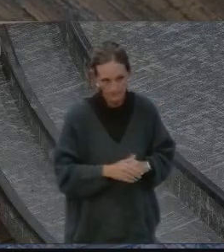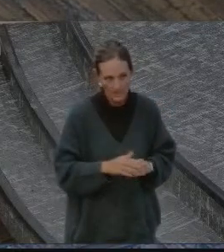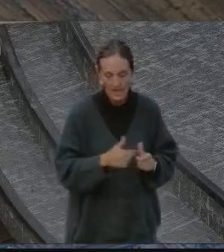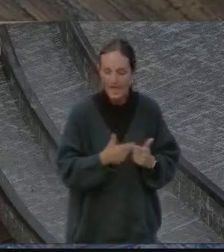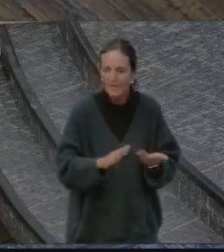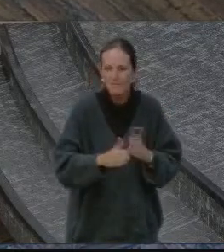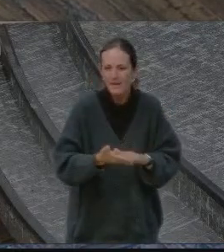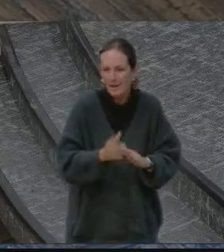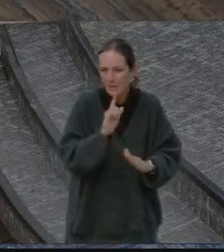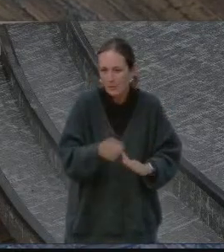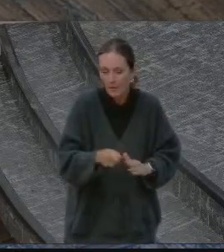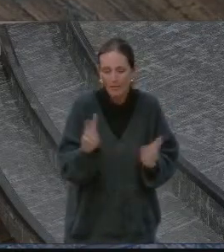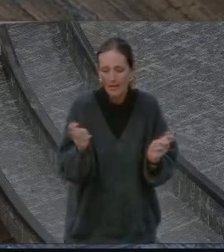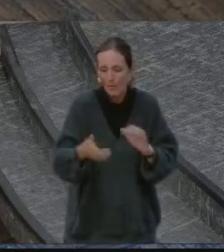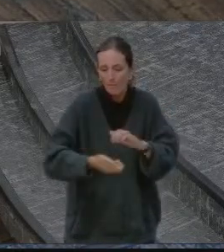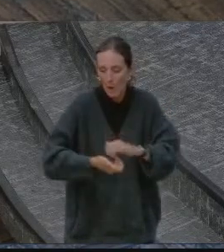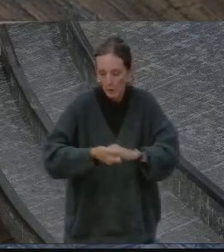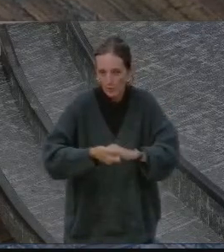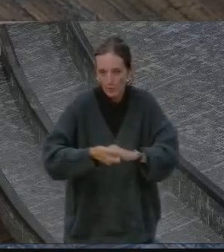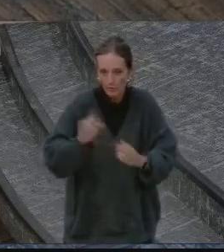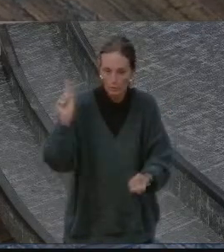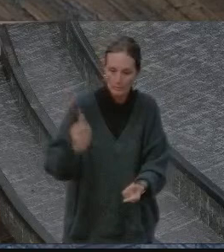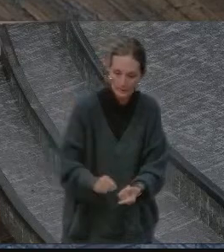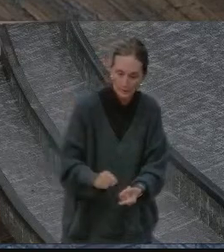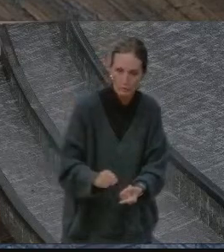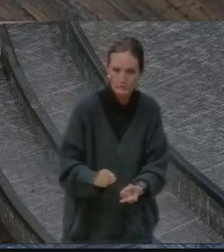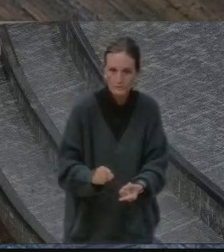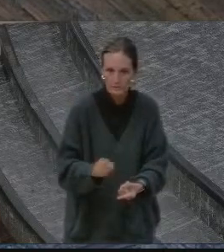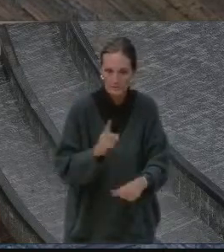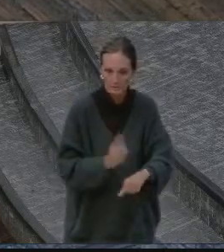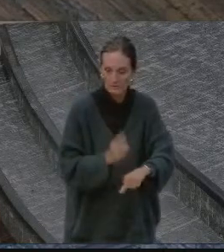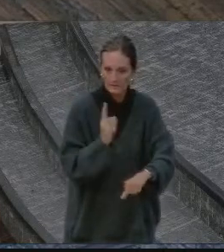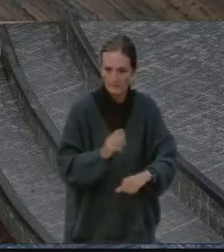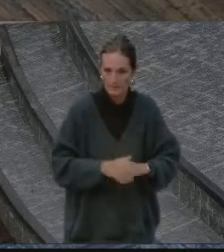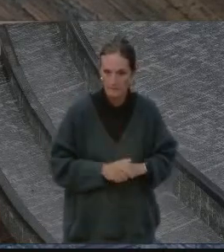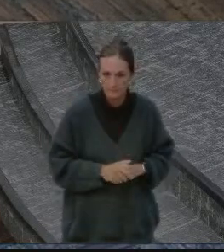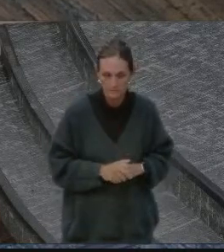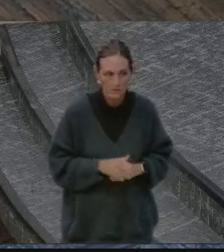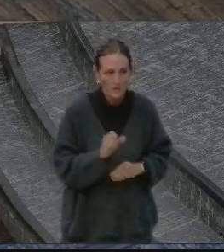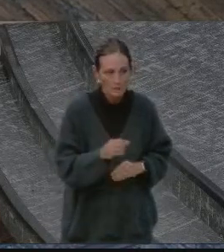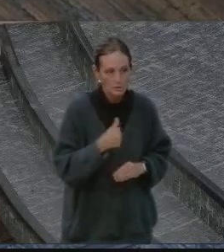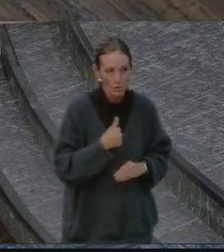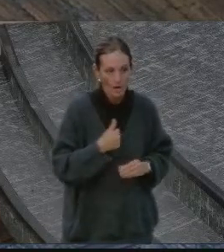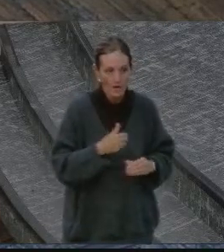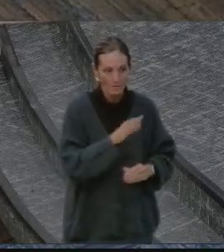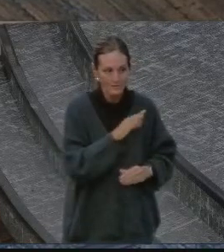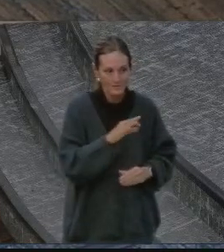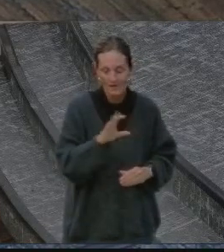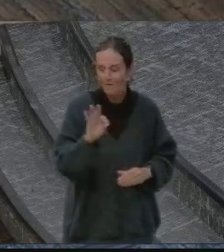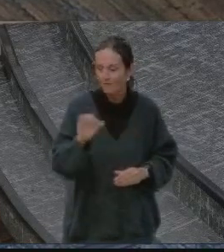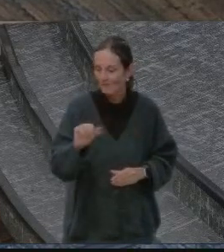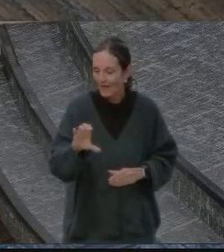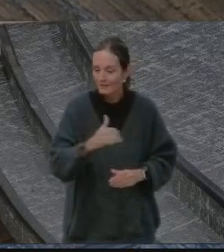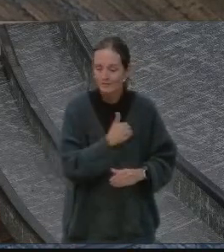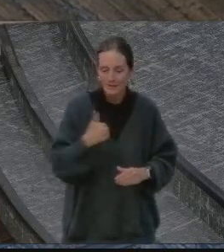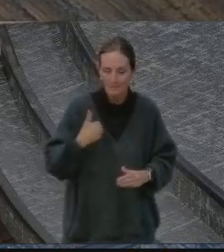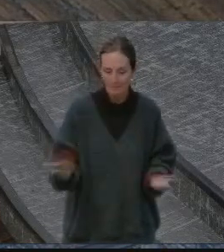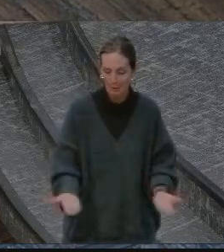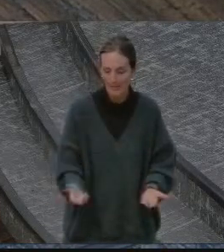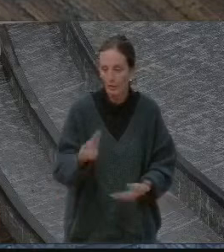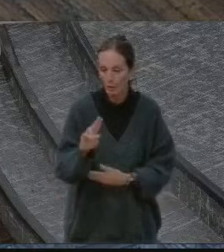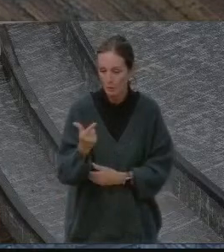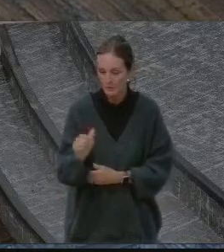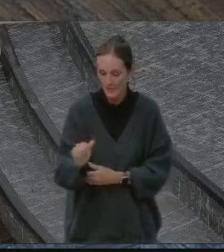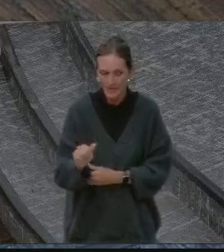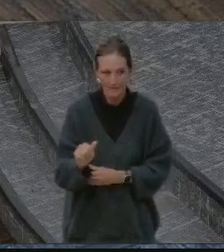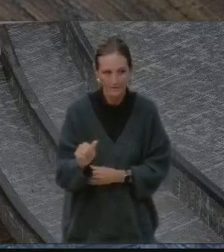racial inequality in exclusionary disciplines. So since I was a faculty member here at the University of Georgia,